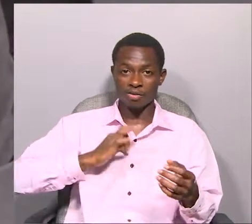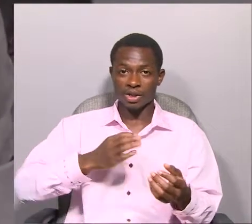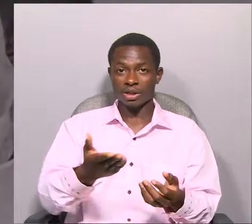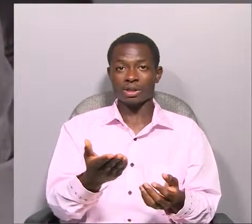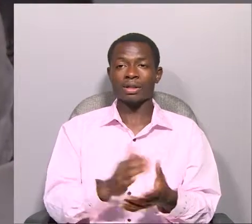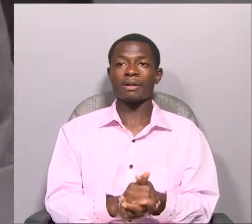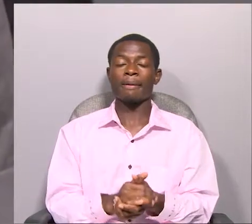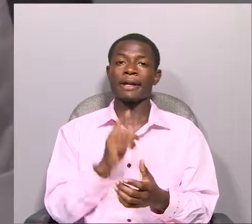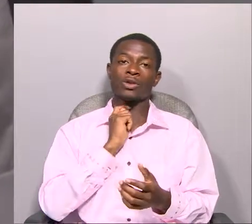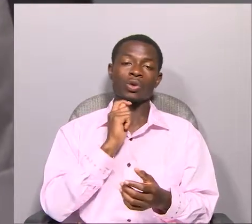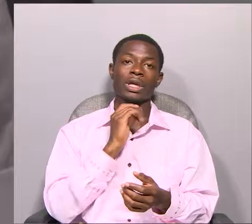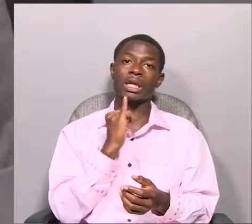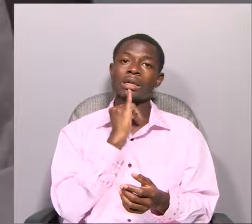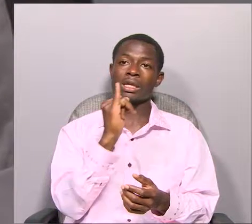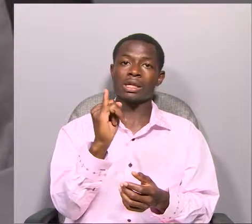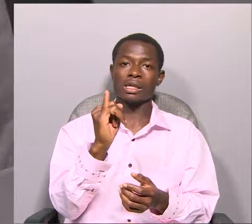the truth is that